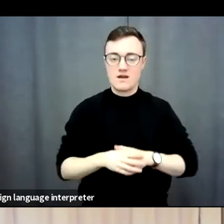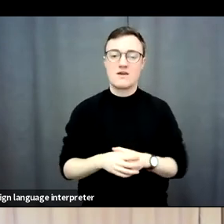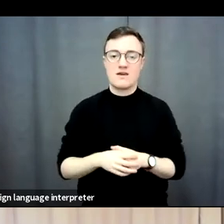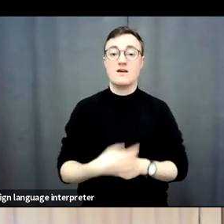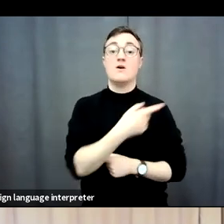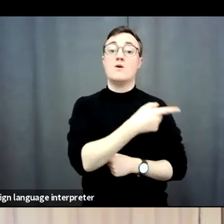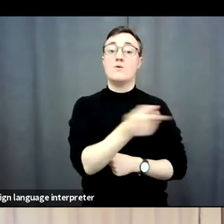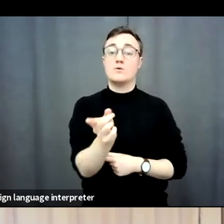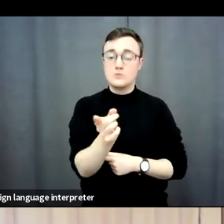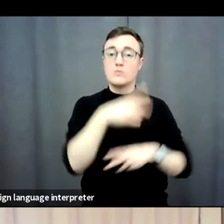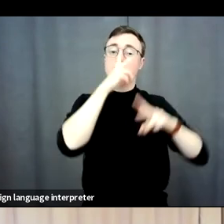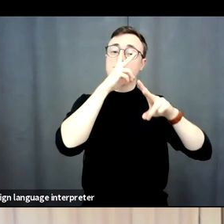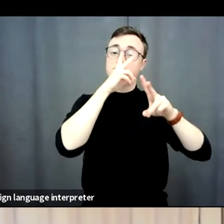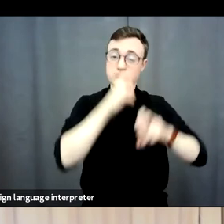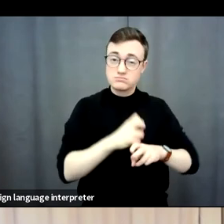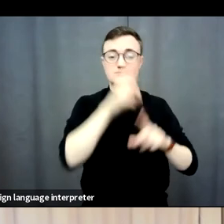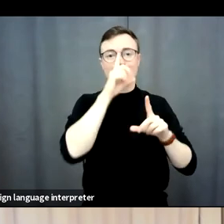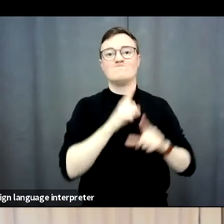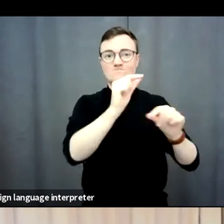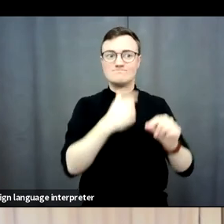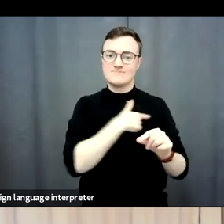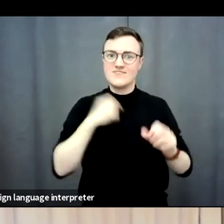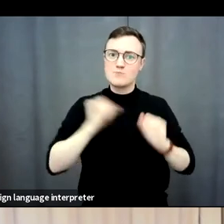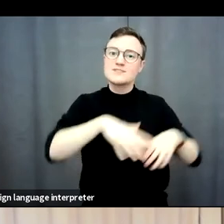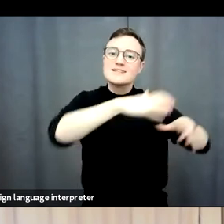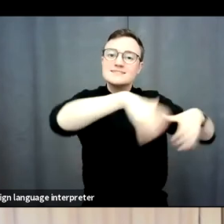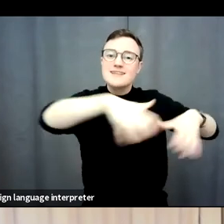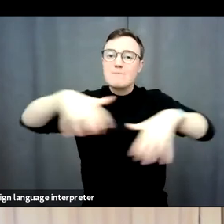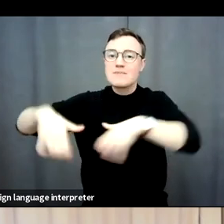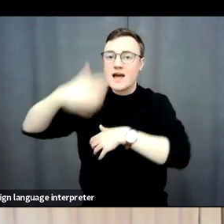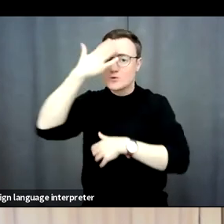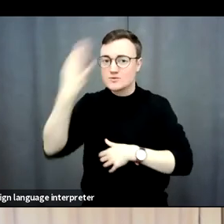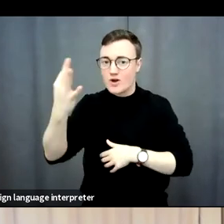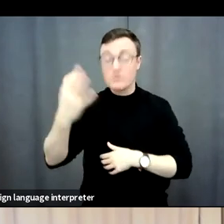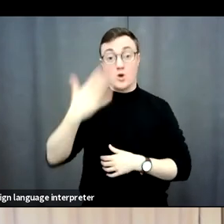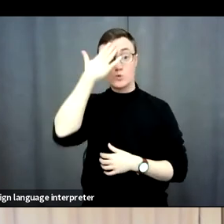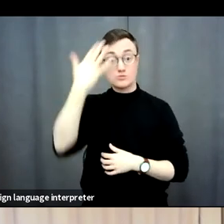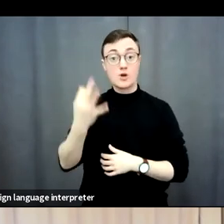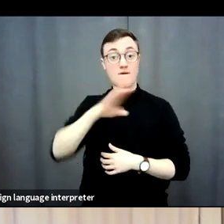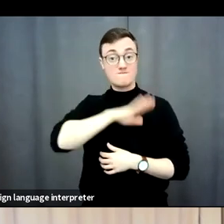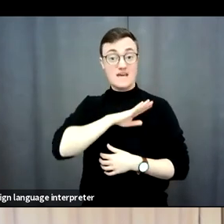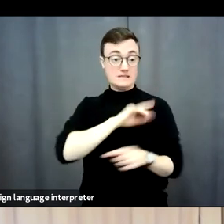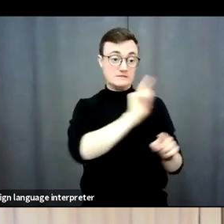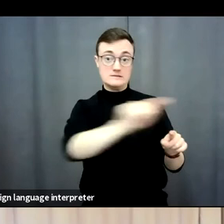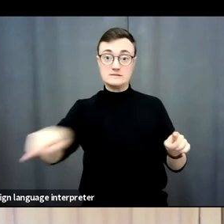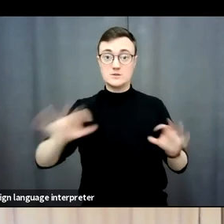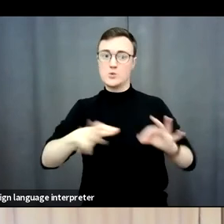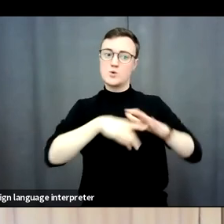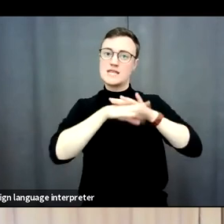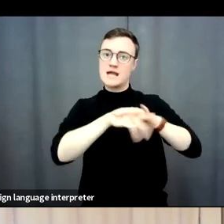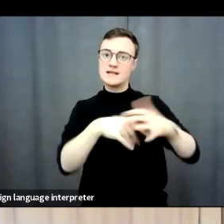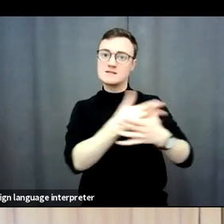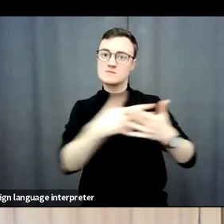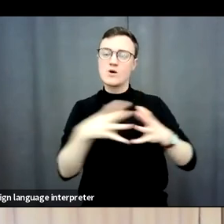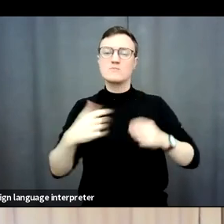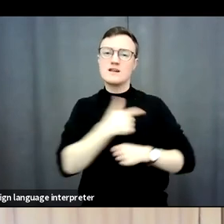they explore that we really need to collect the knowledge, because there are knowledge about tactile language, but we need to collect it so